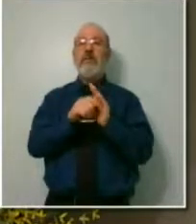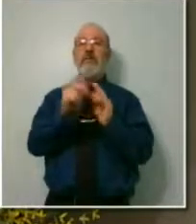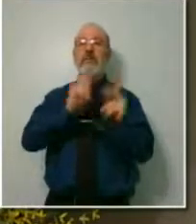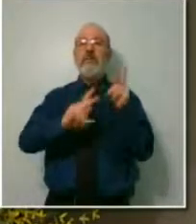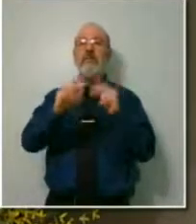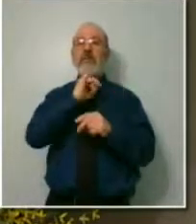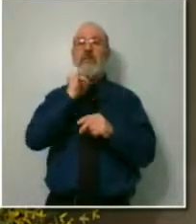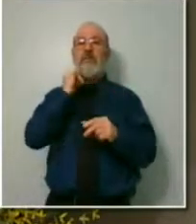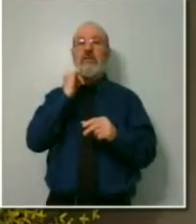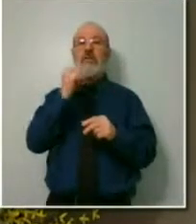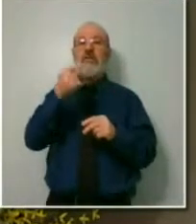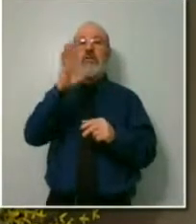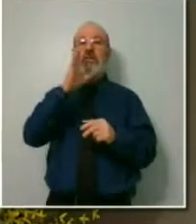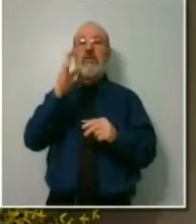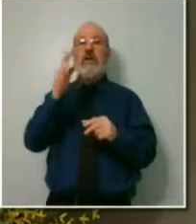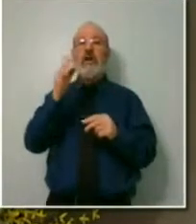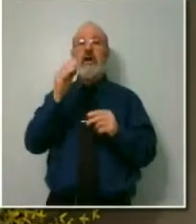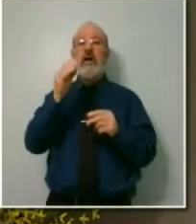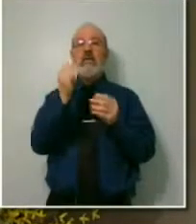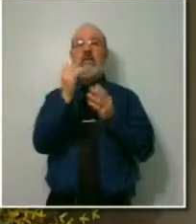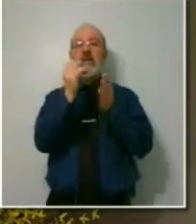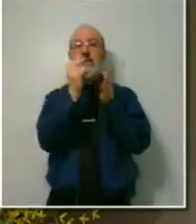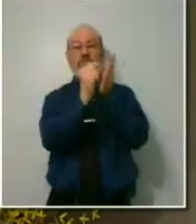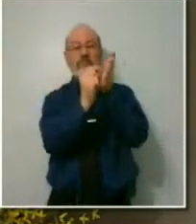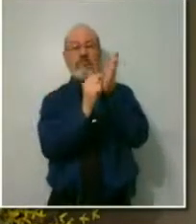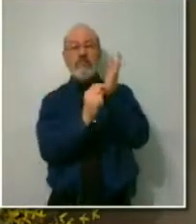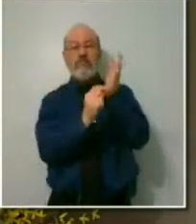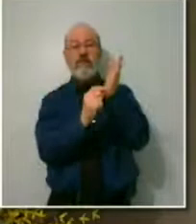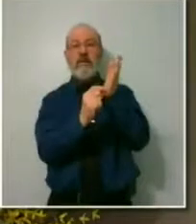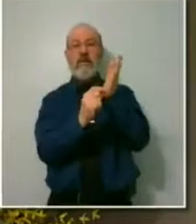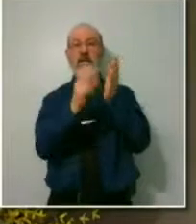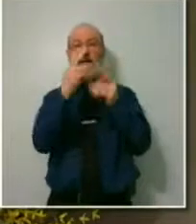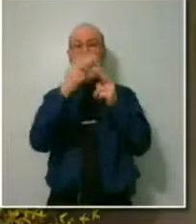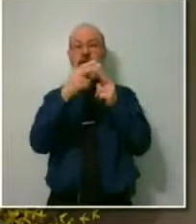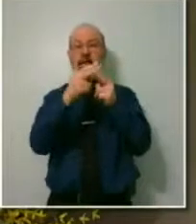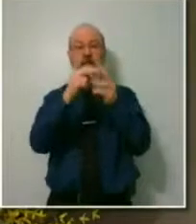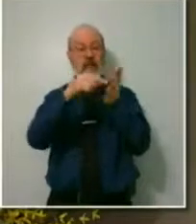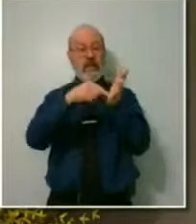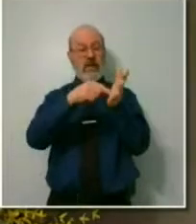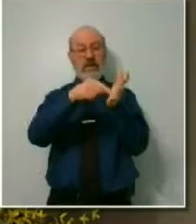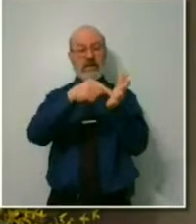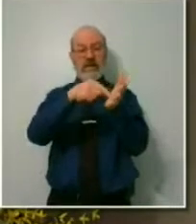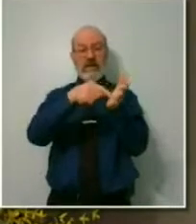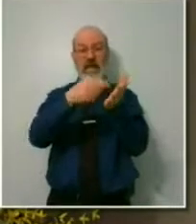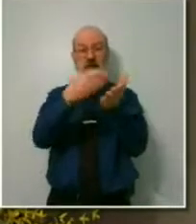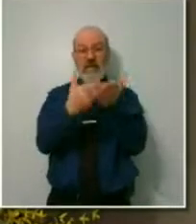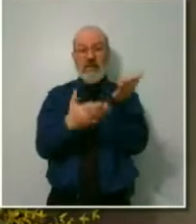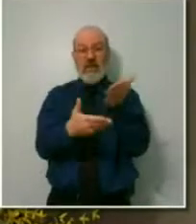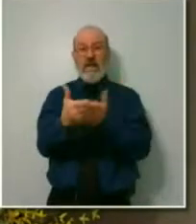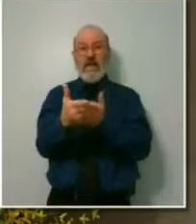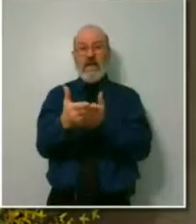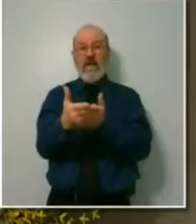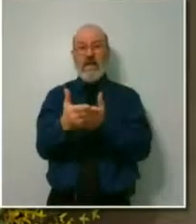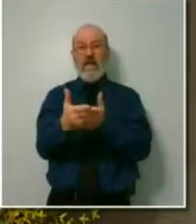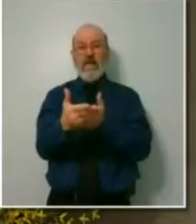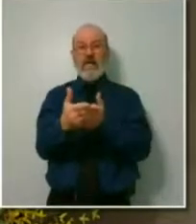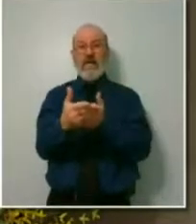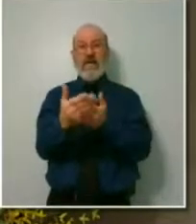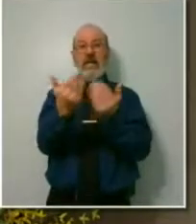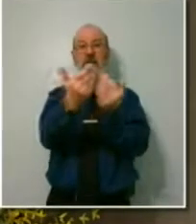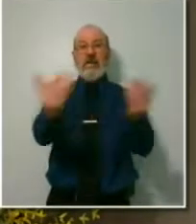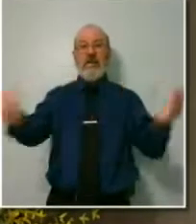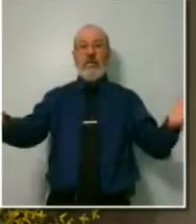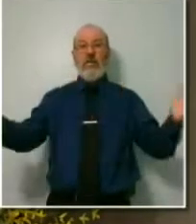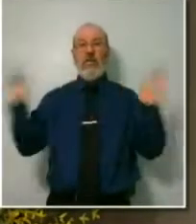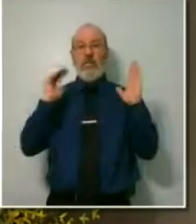God had graven them on the palm of his hand, and their walls were